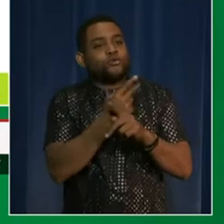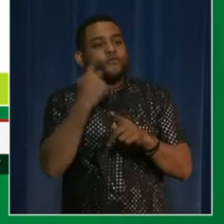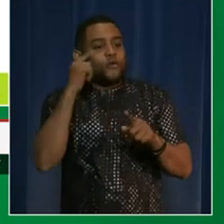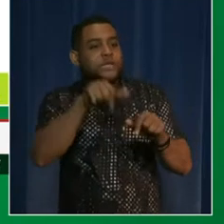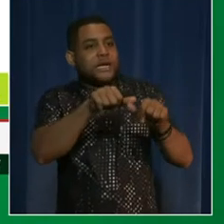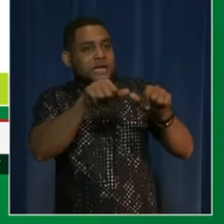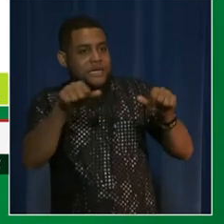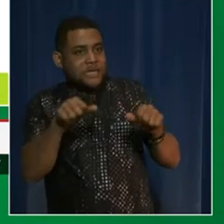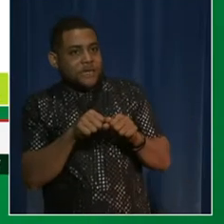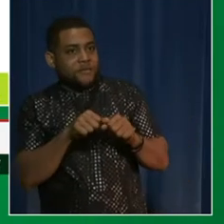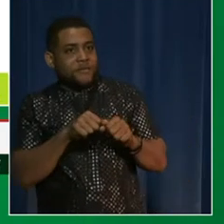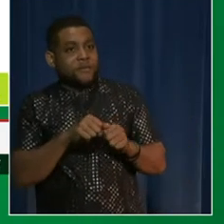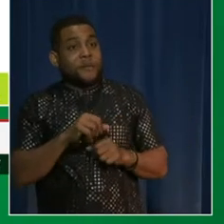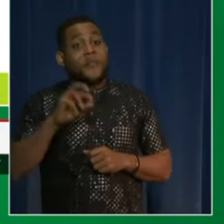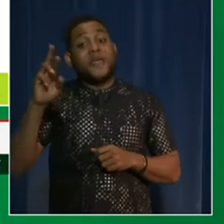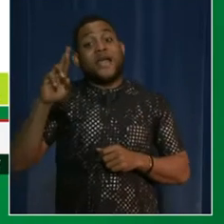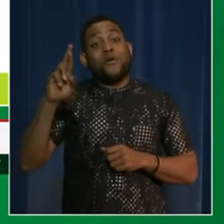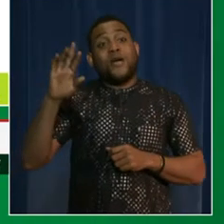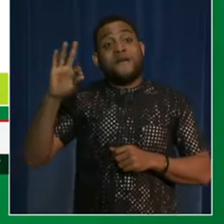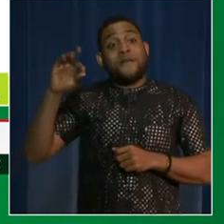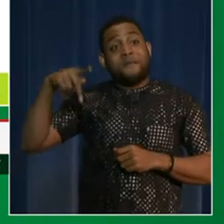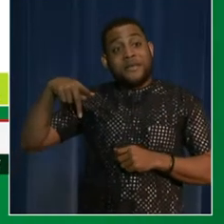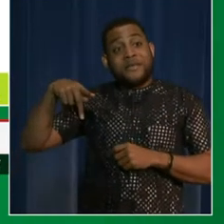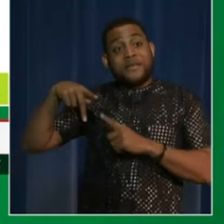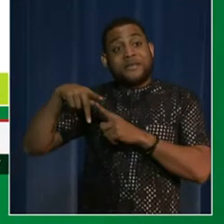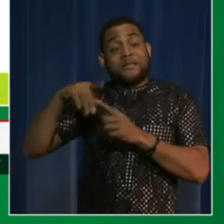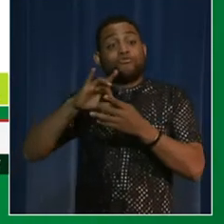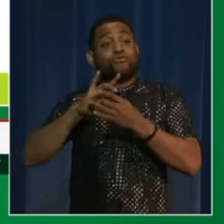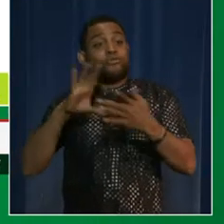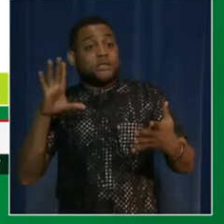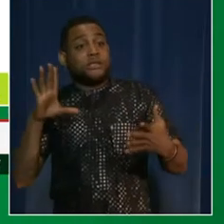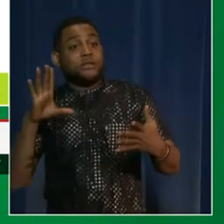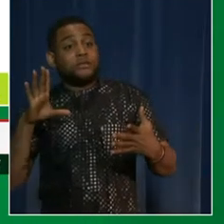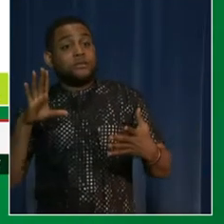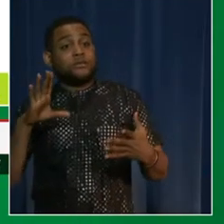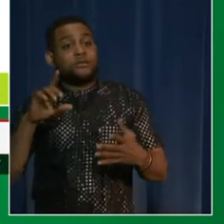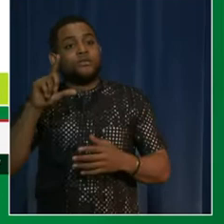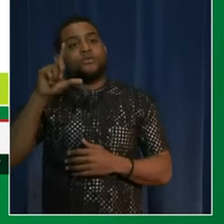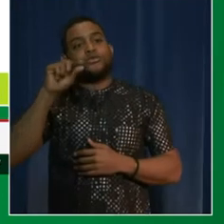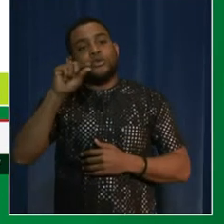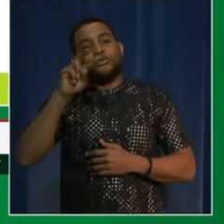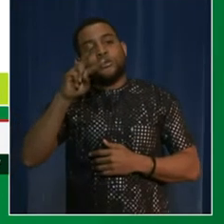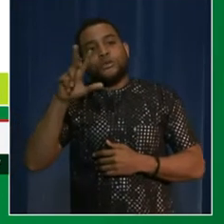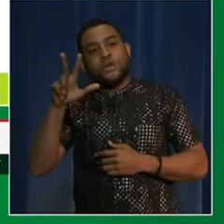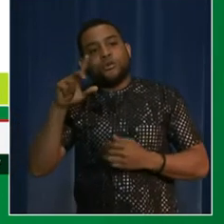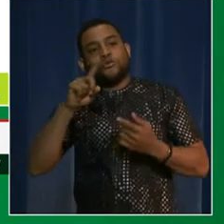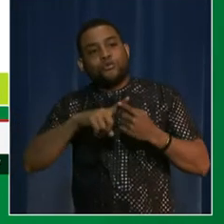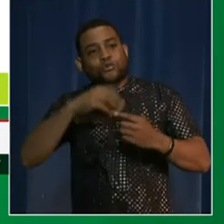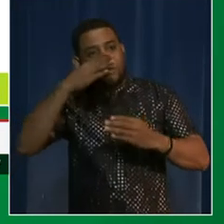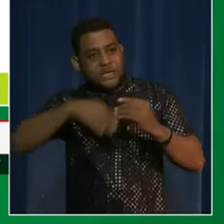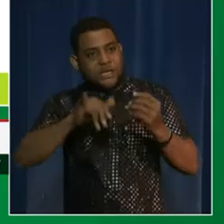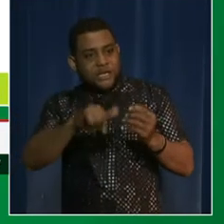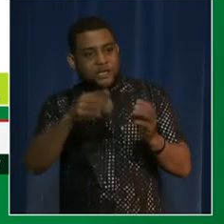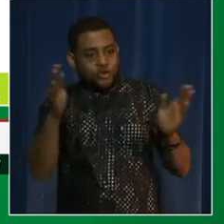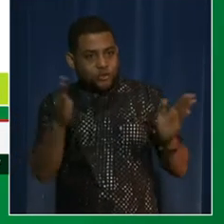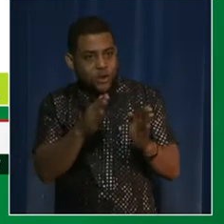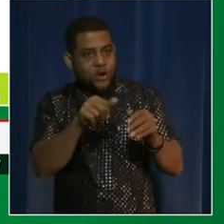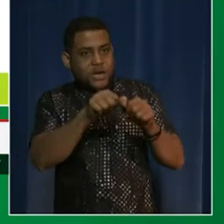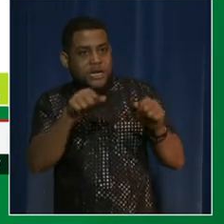be released in early 2023 to allow for completion of OP's small area plan.